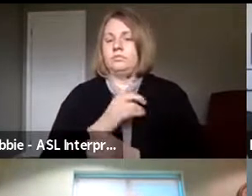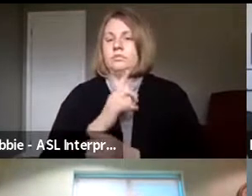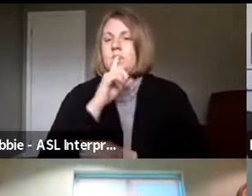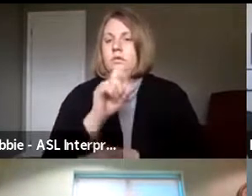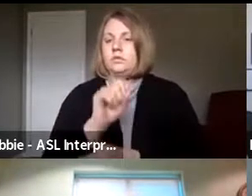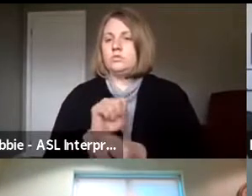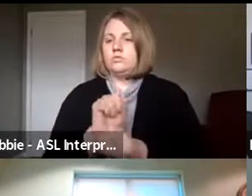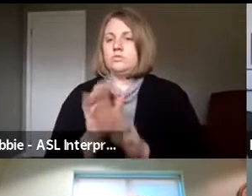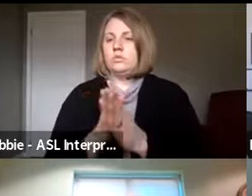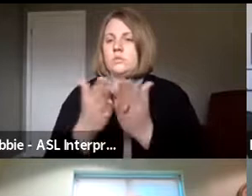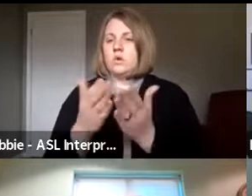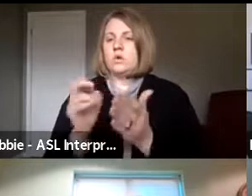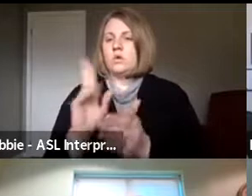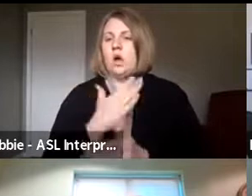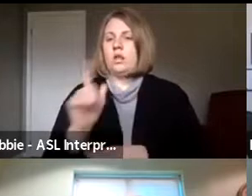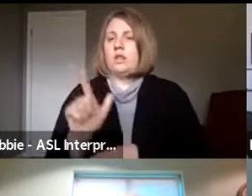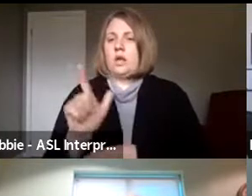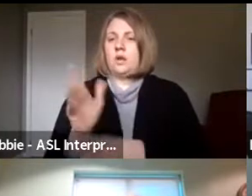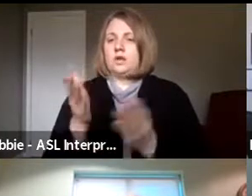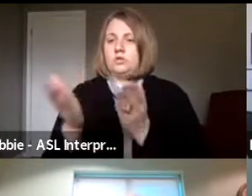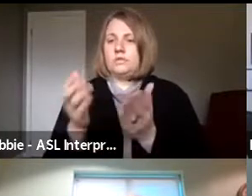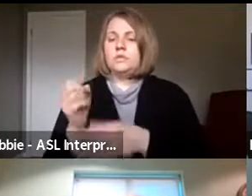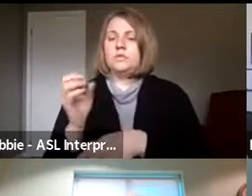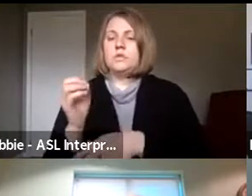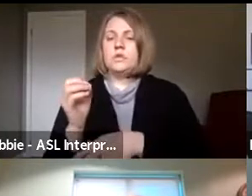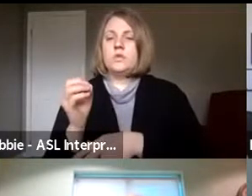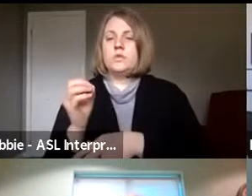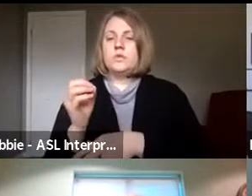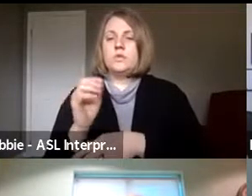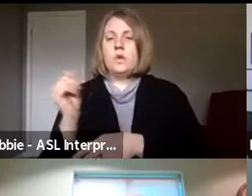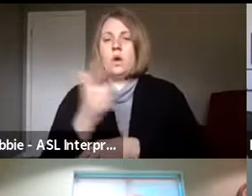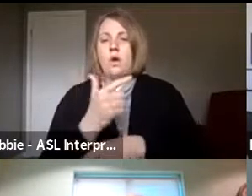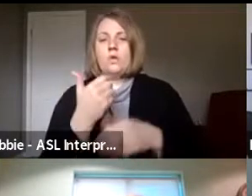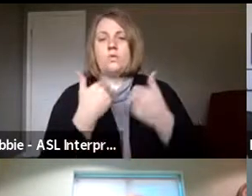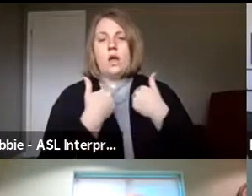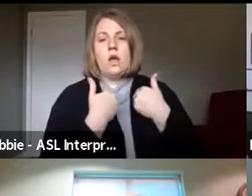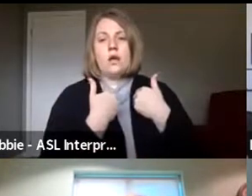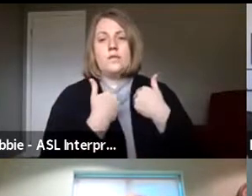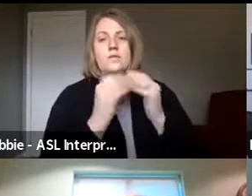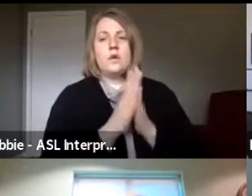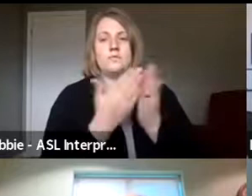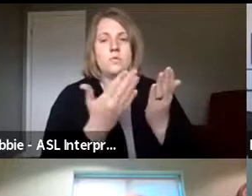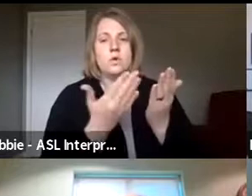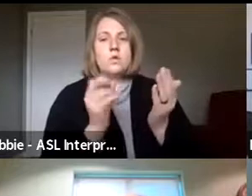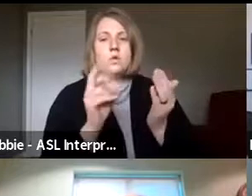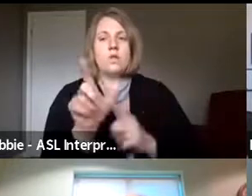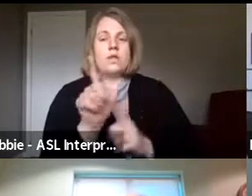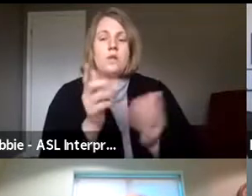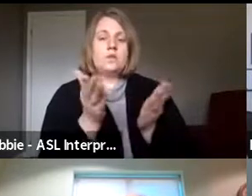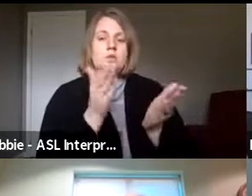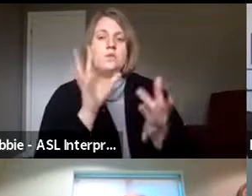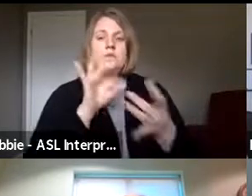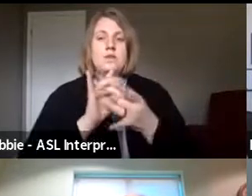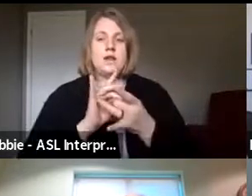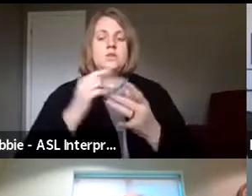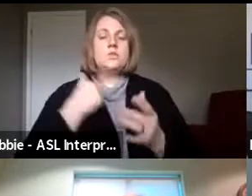our book is, or our library service. So they all have a book or library service connection.